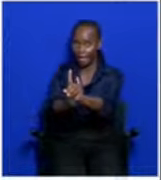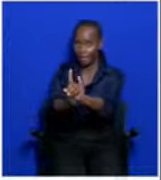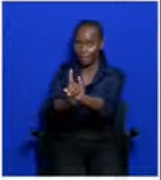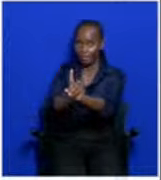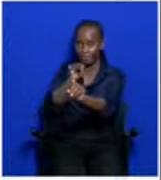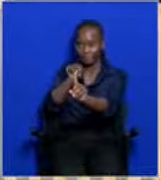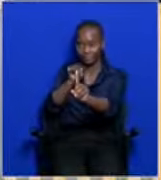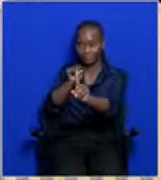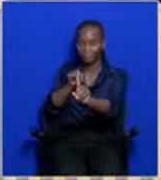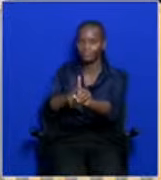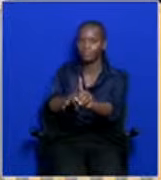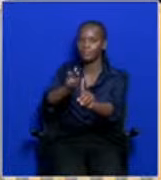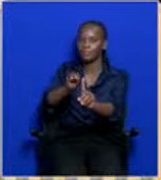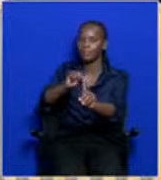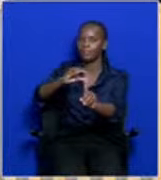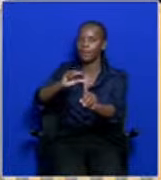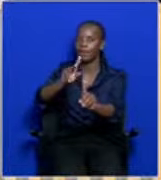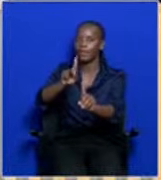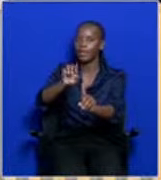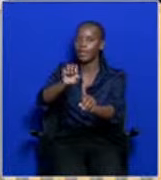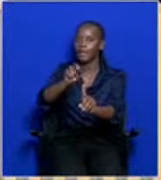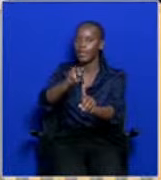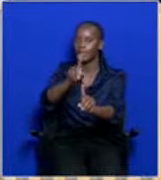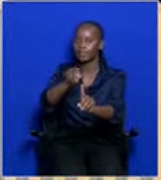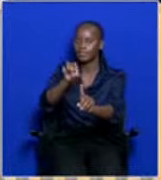Thank you, ma'am. To go then to